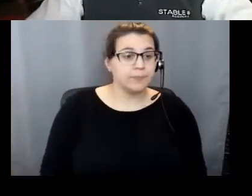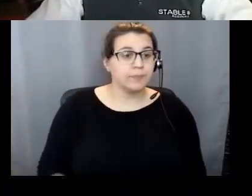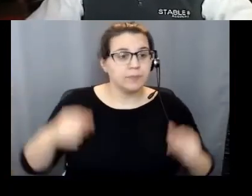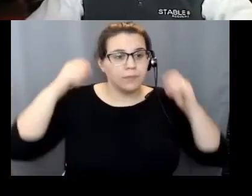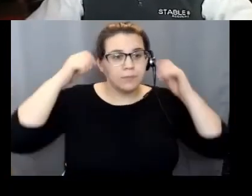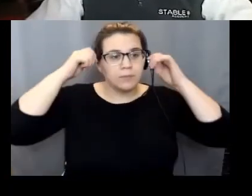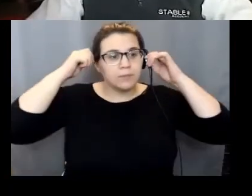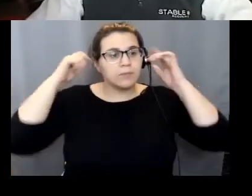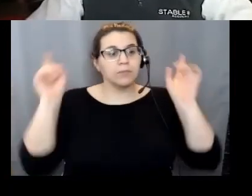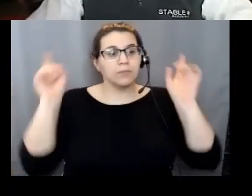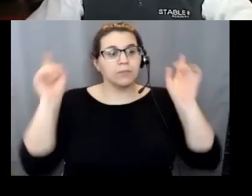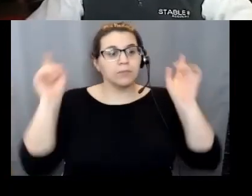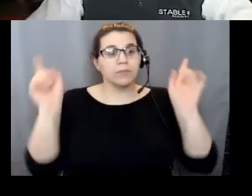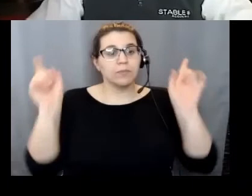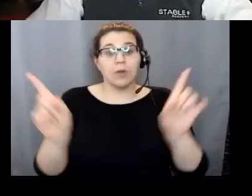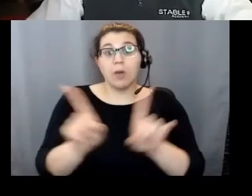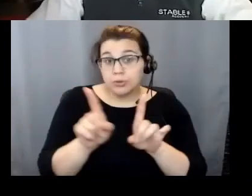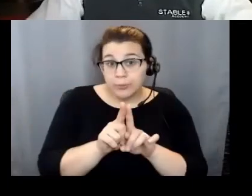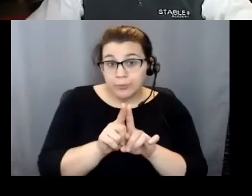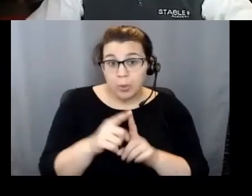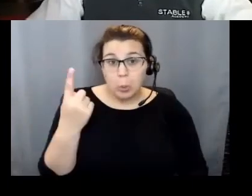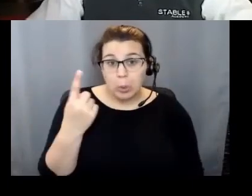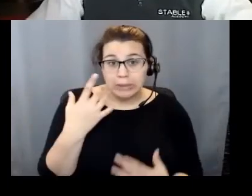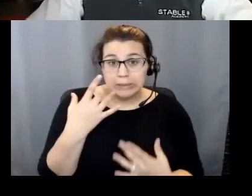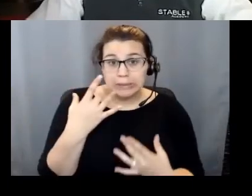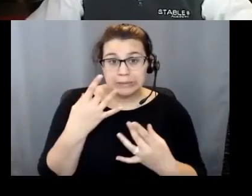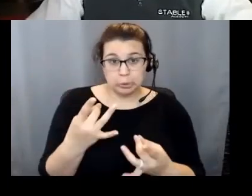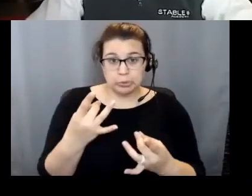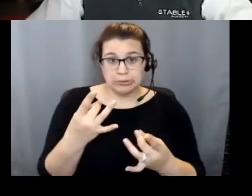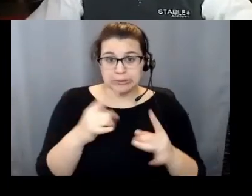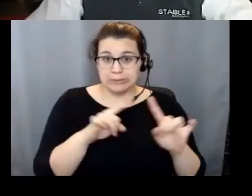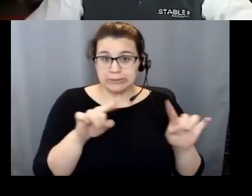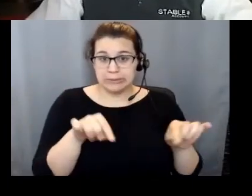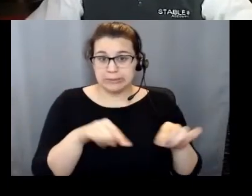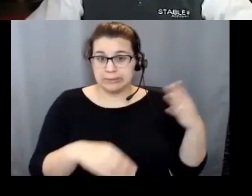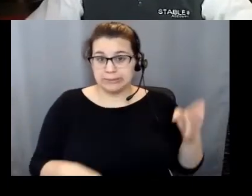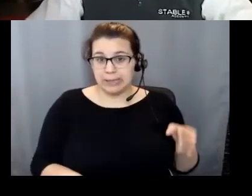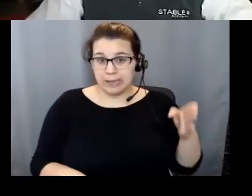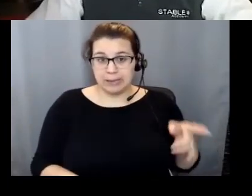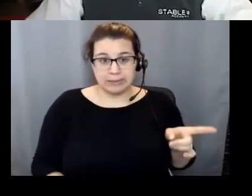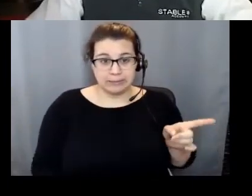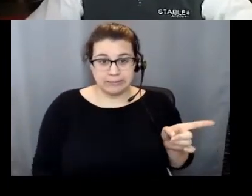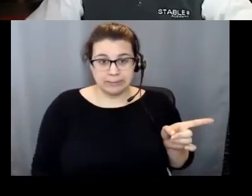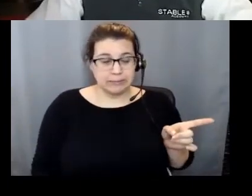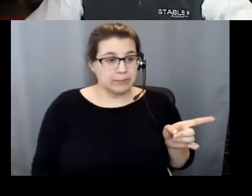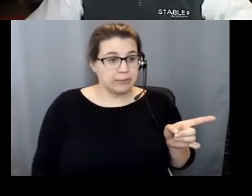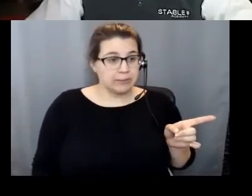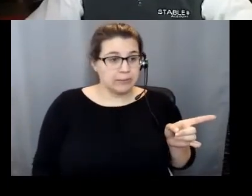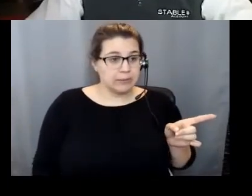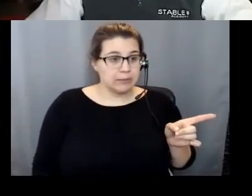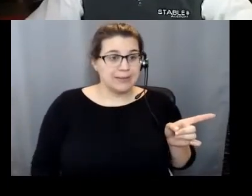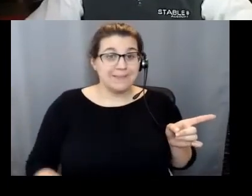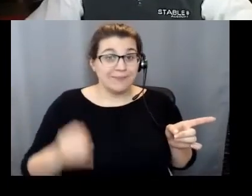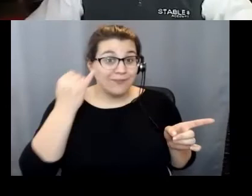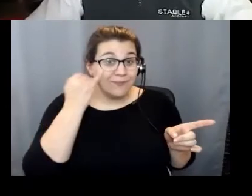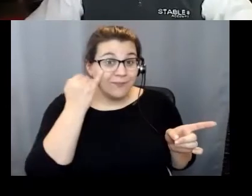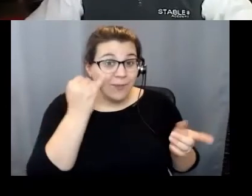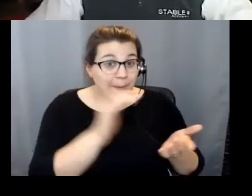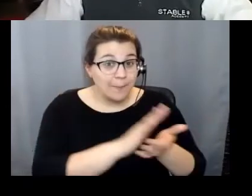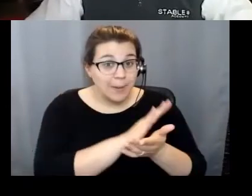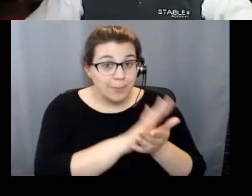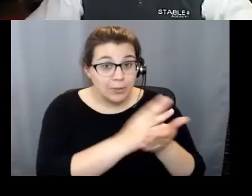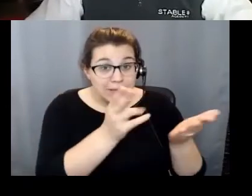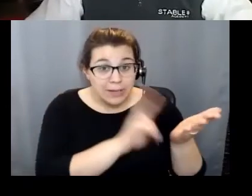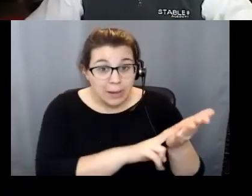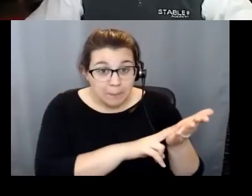that there is an interesting one on the sidebar here, that if you signed up using a paper enrollment form, then this